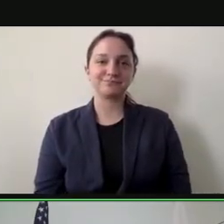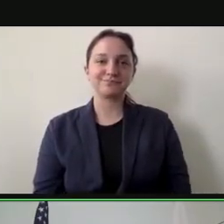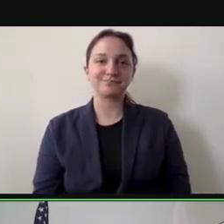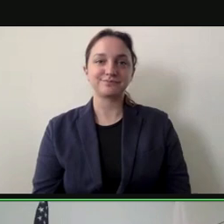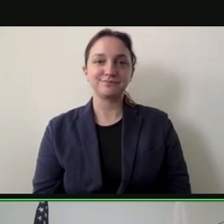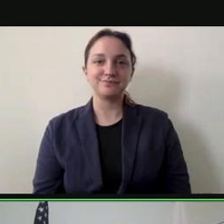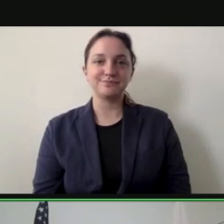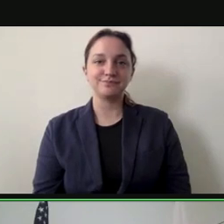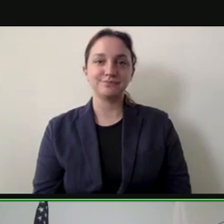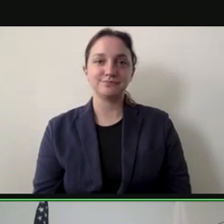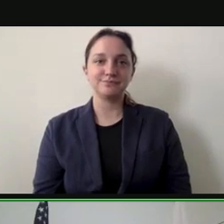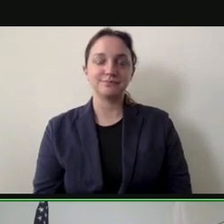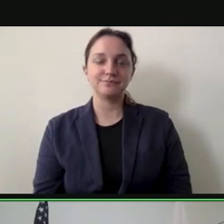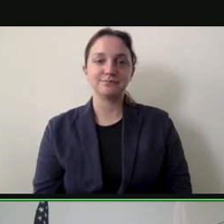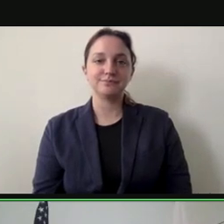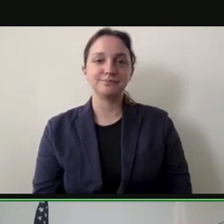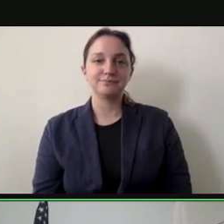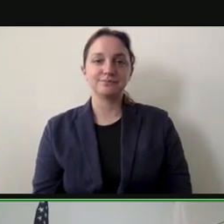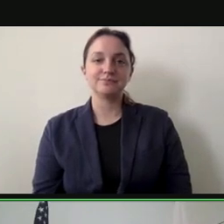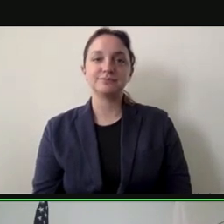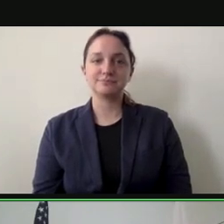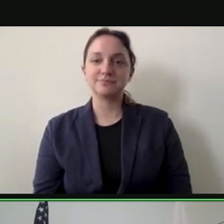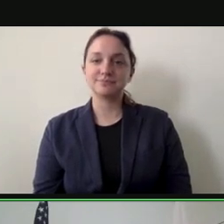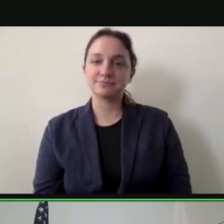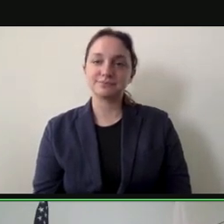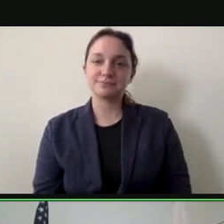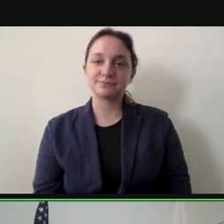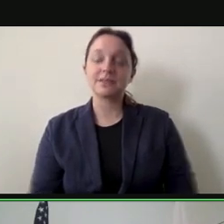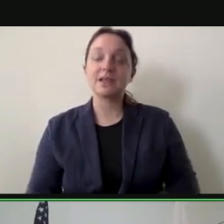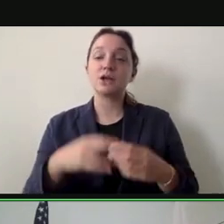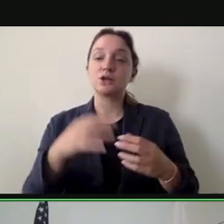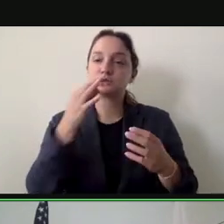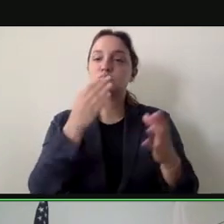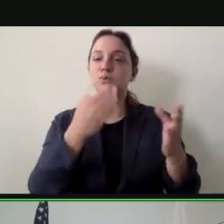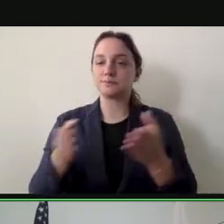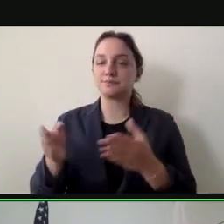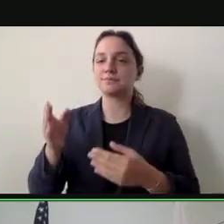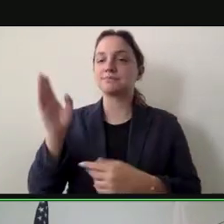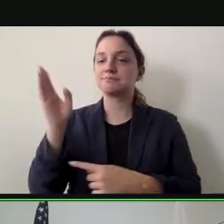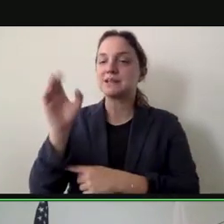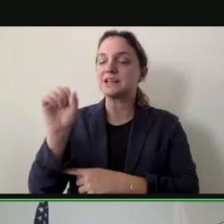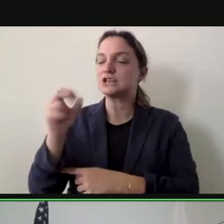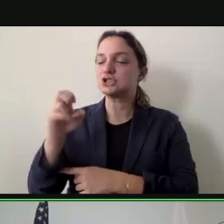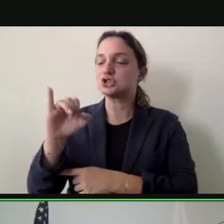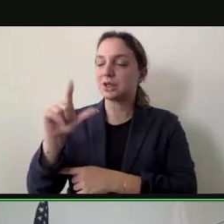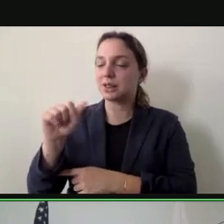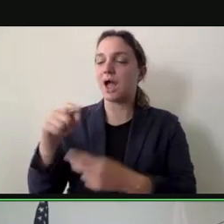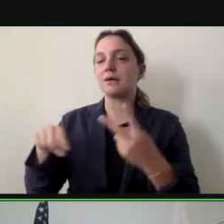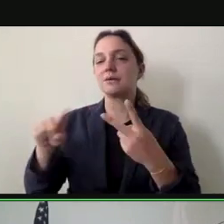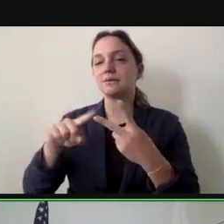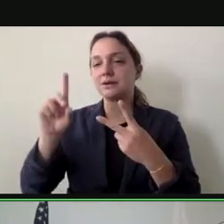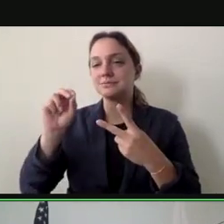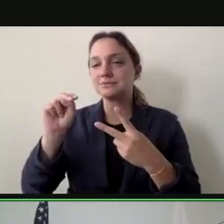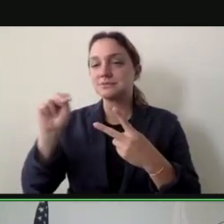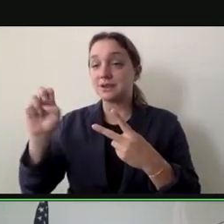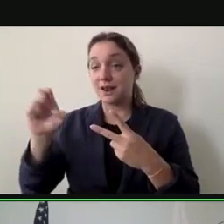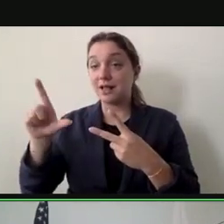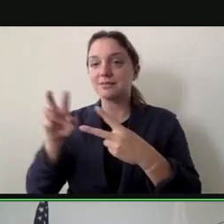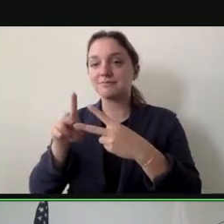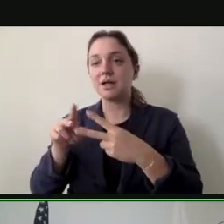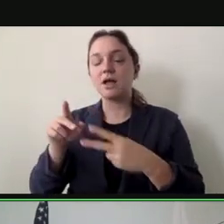And again, here, as we move to Sheila and Donnel, the point here is to also, to educate, to inspire.